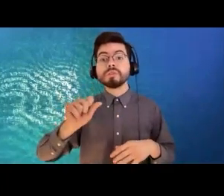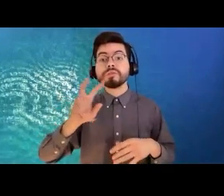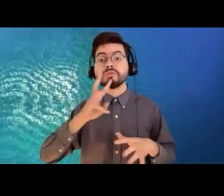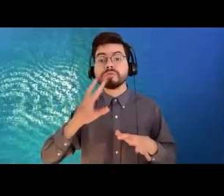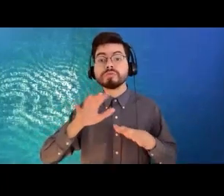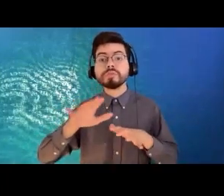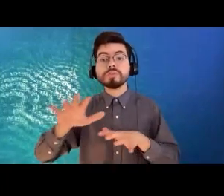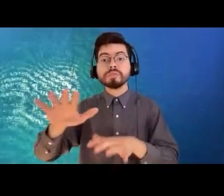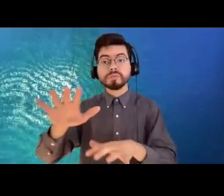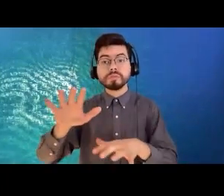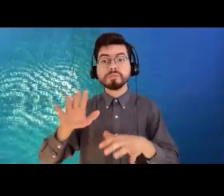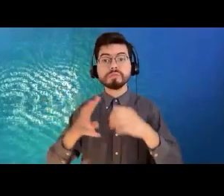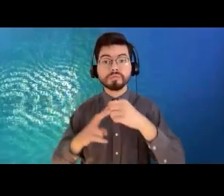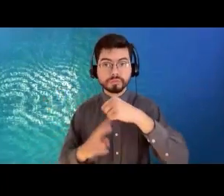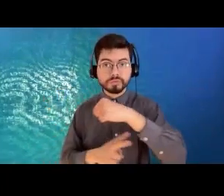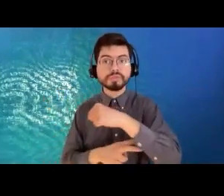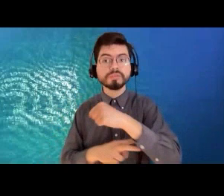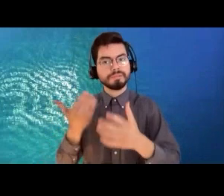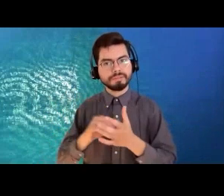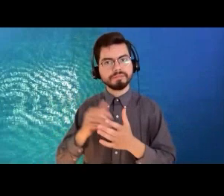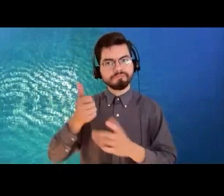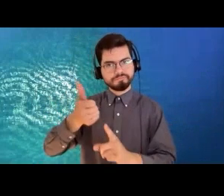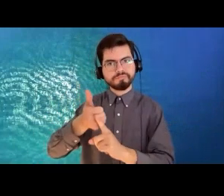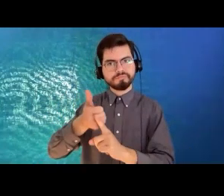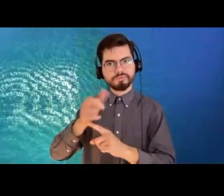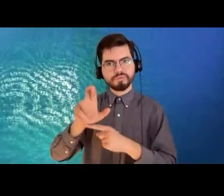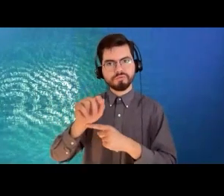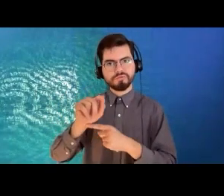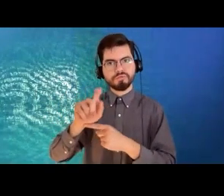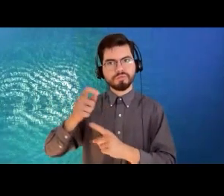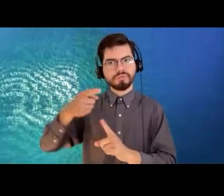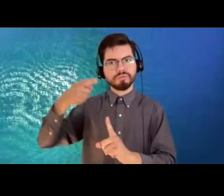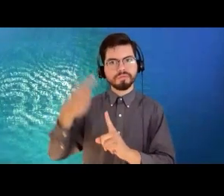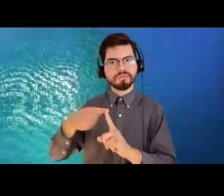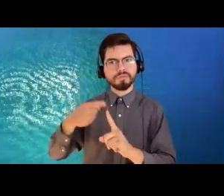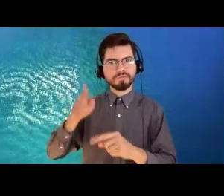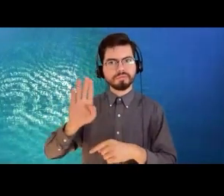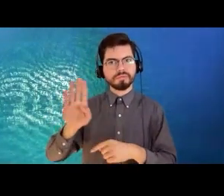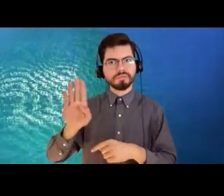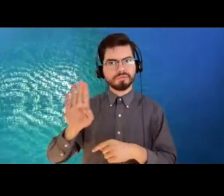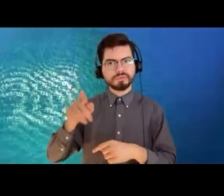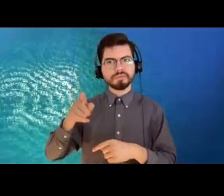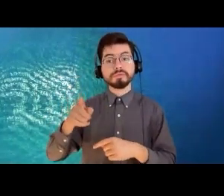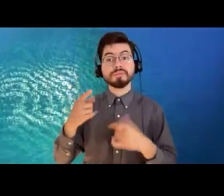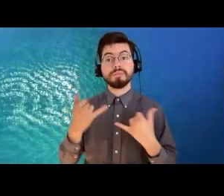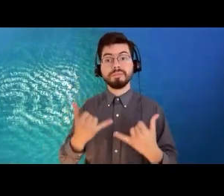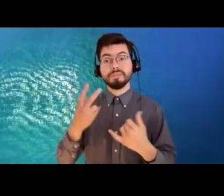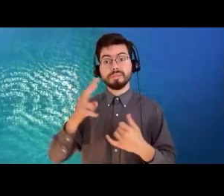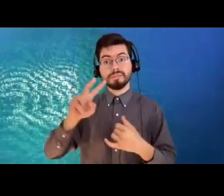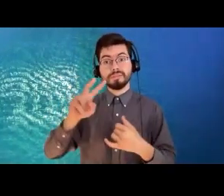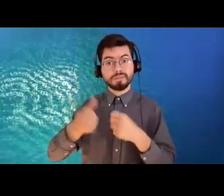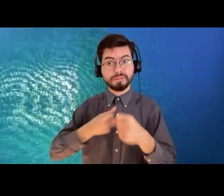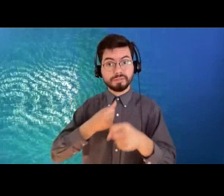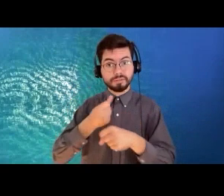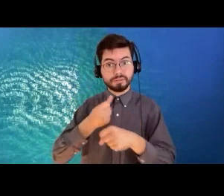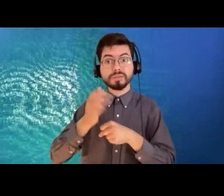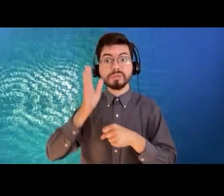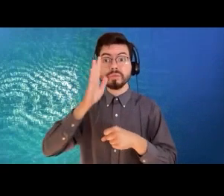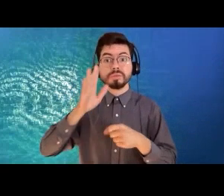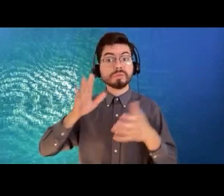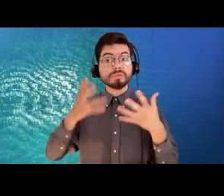again, that was a Class B structure. We're in year 2 of construction there. That project is anticipated to be complete this